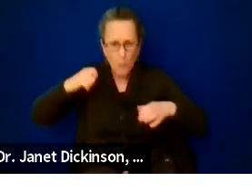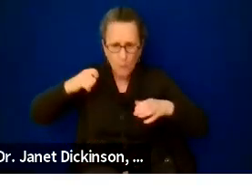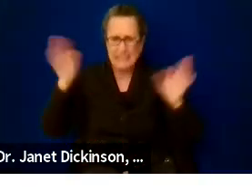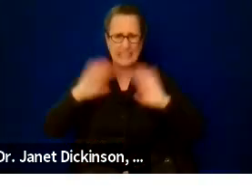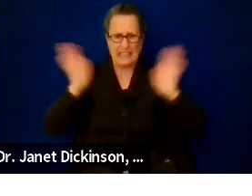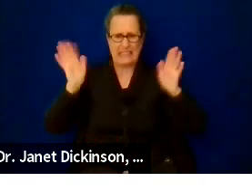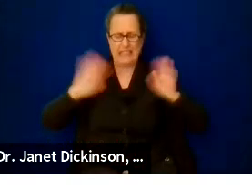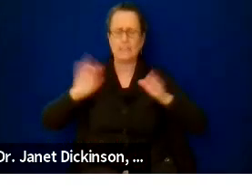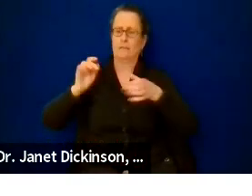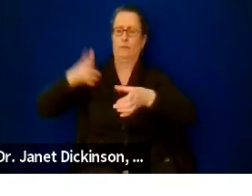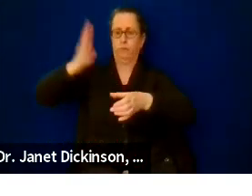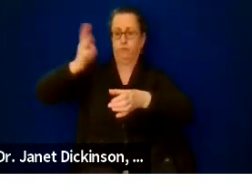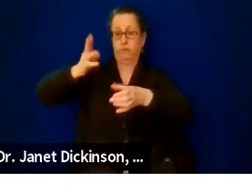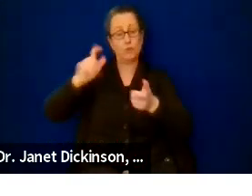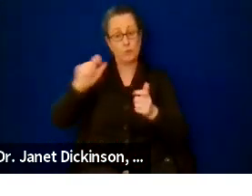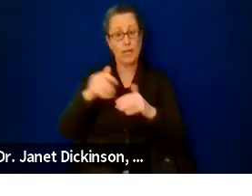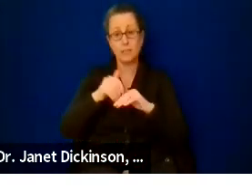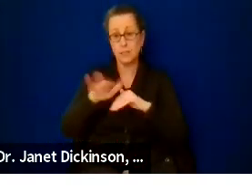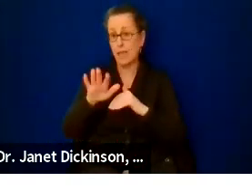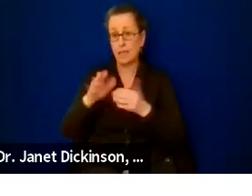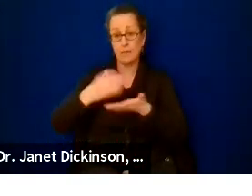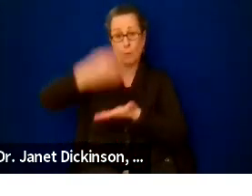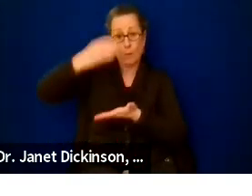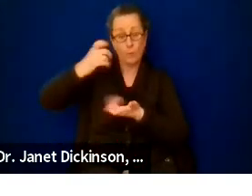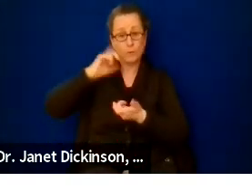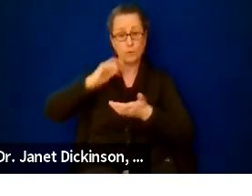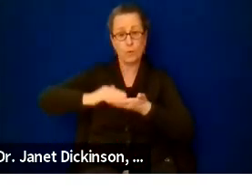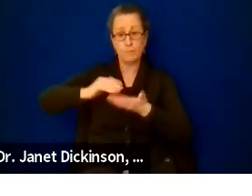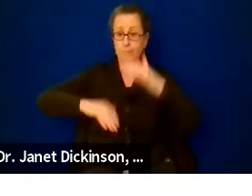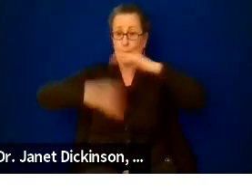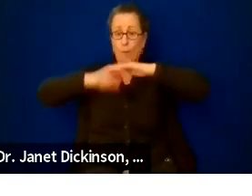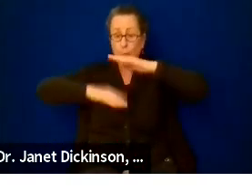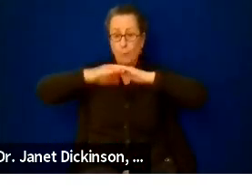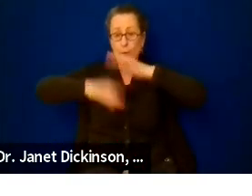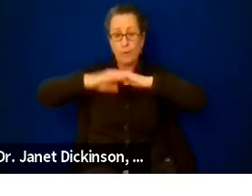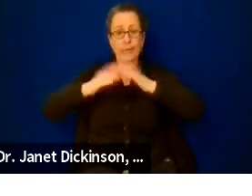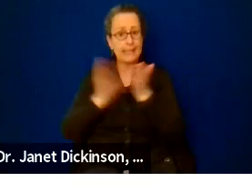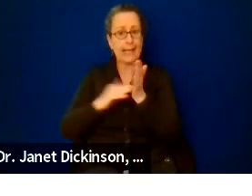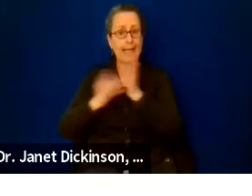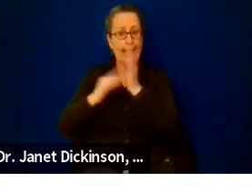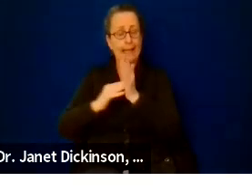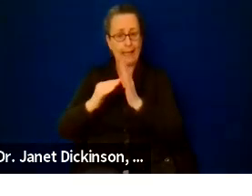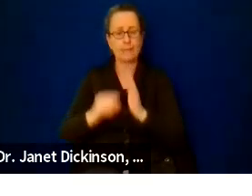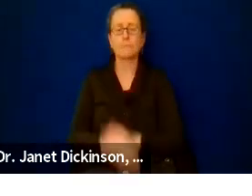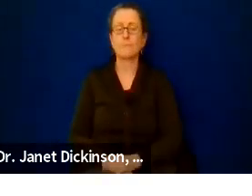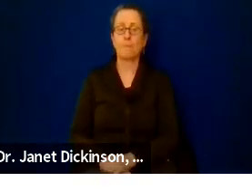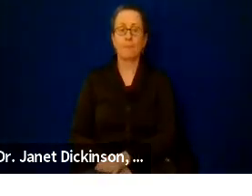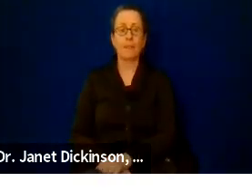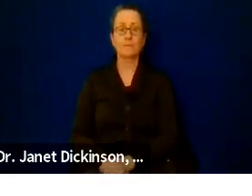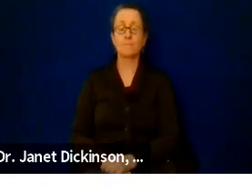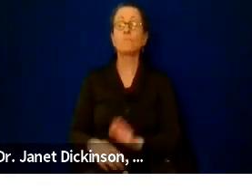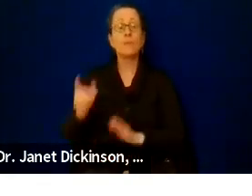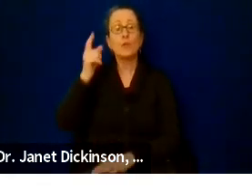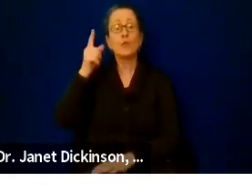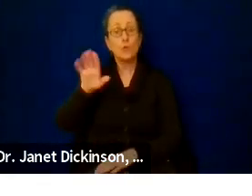school with your child, that's fine. We just ask that you be mindful of the fact that we do have students with